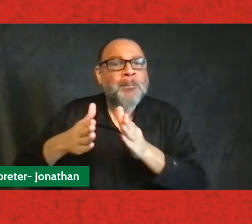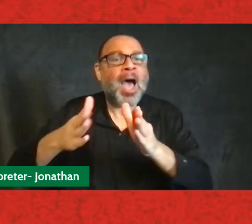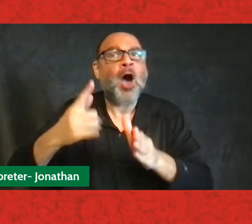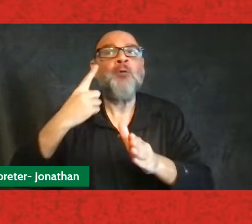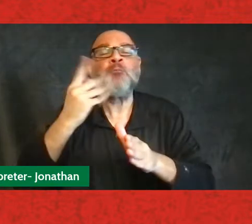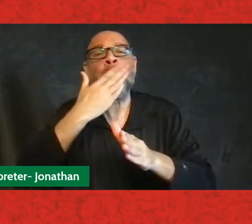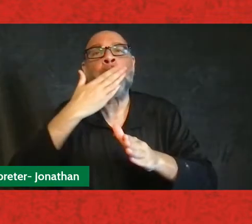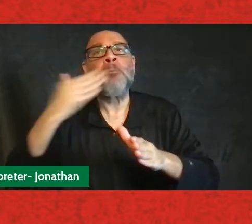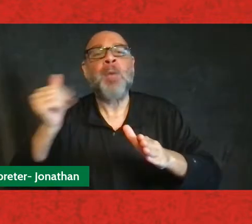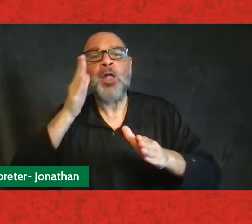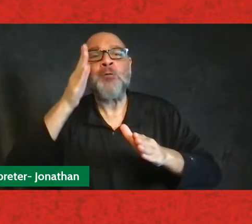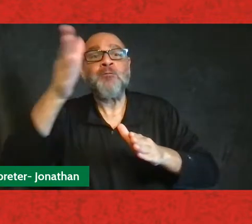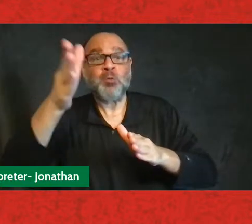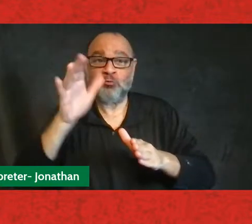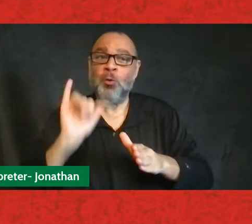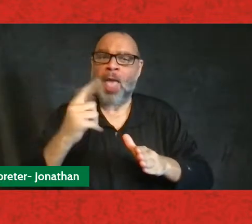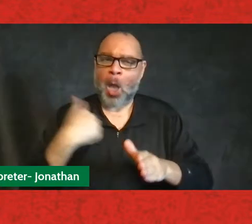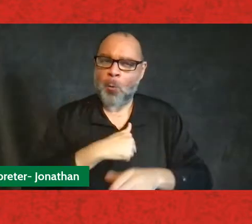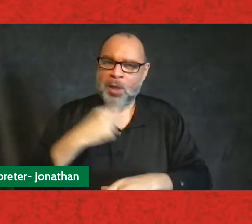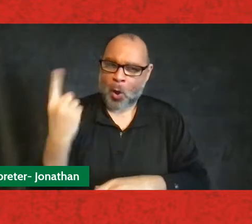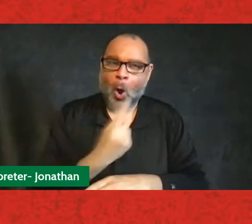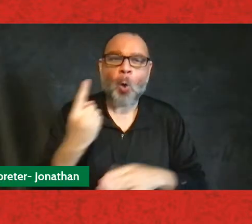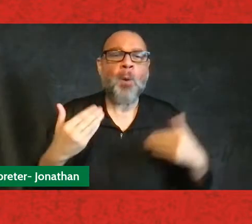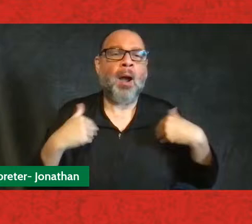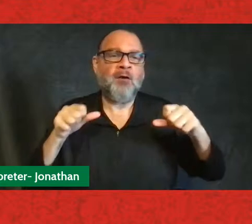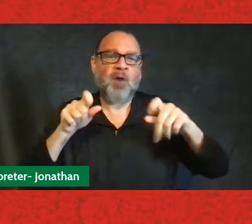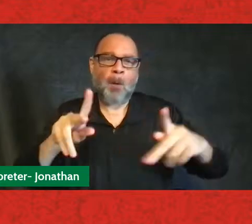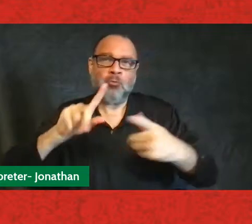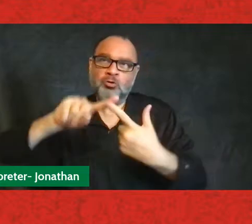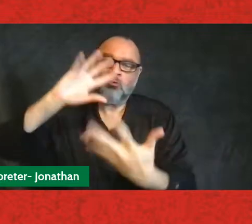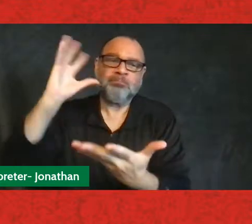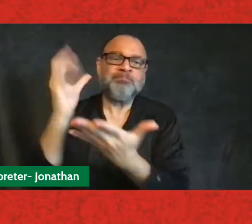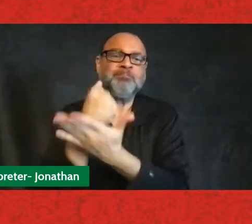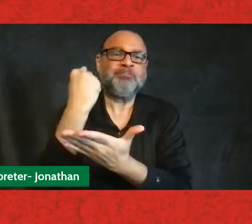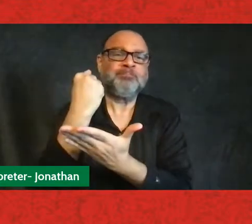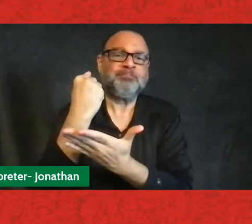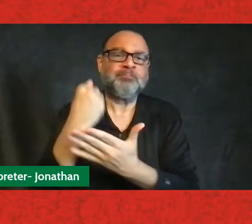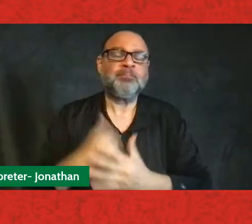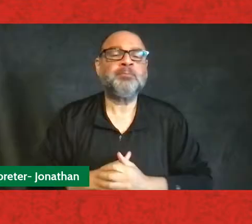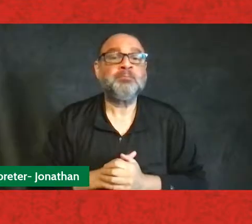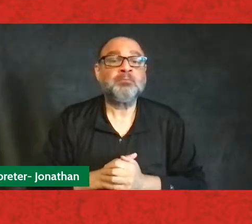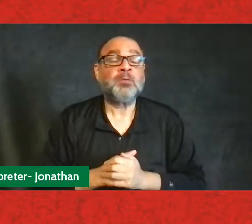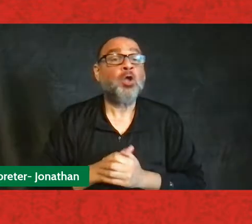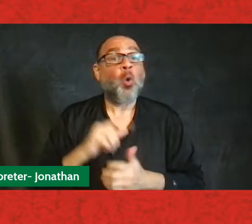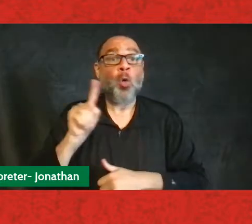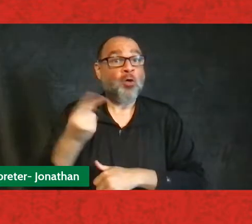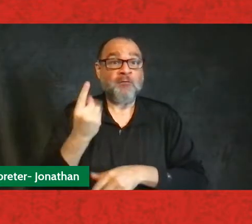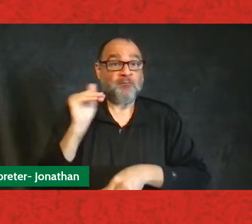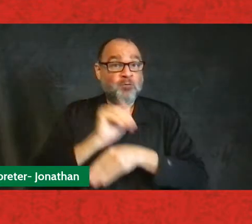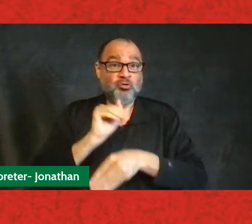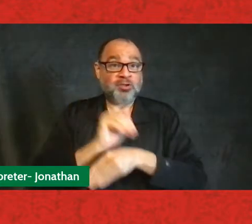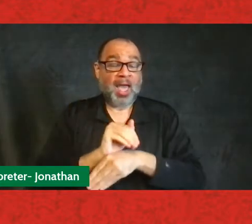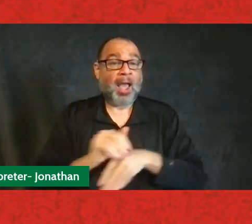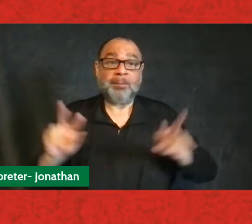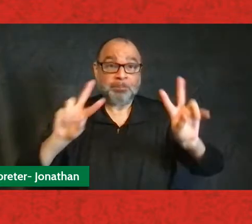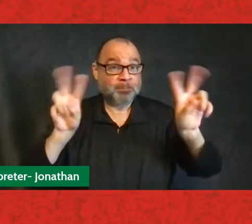ours to claim. Now, the theme of the first night of celebration is